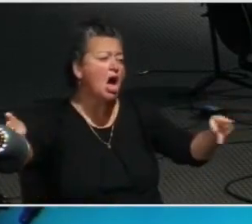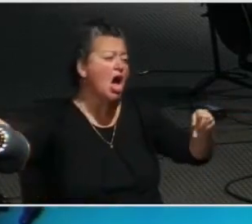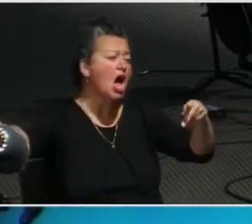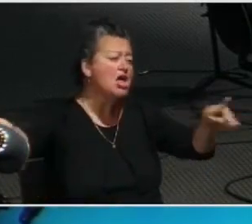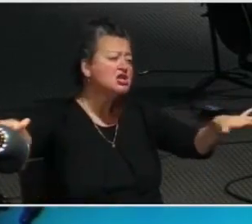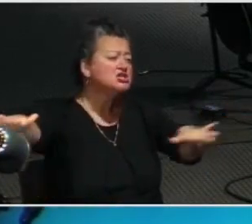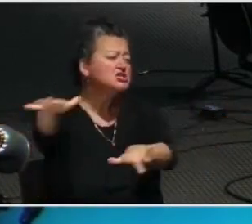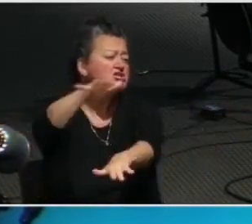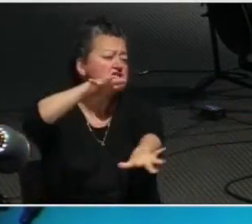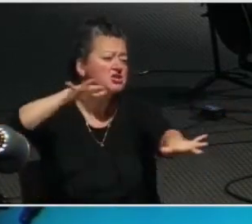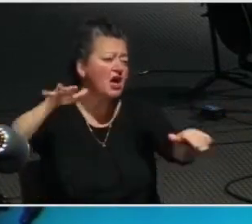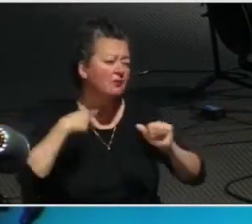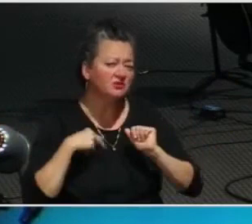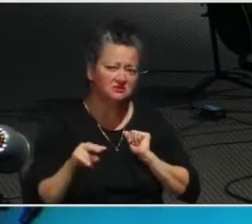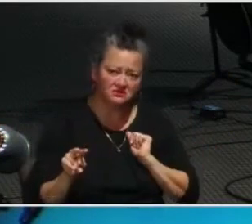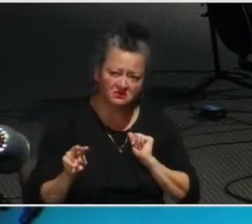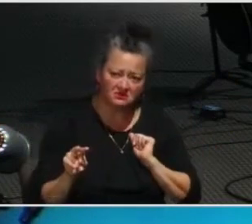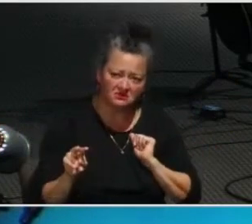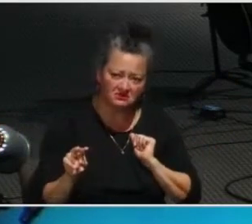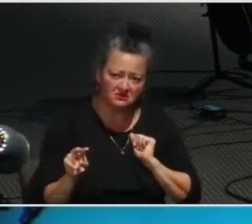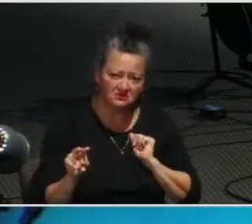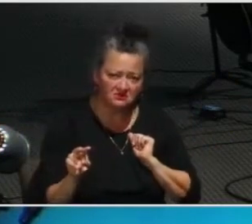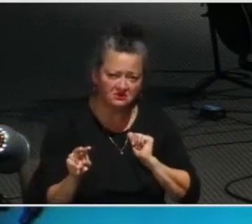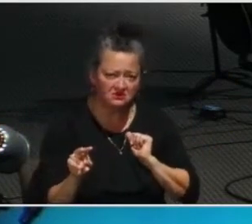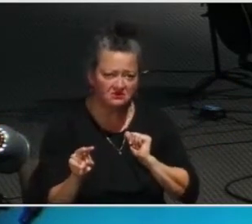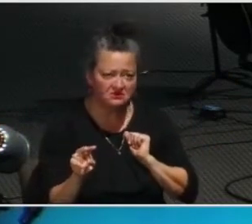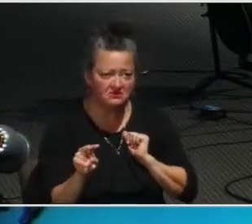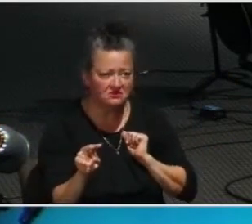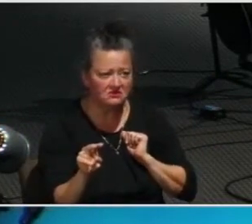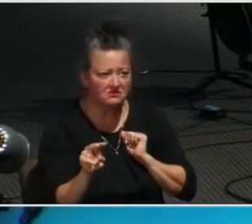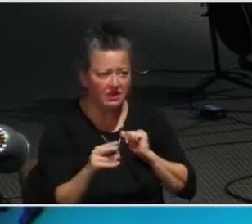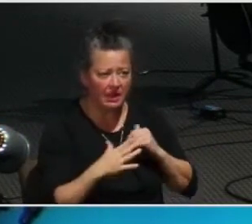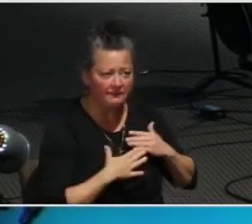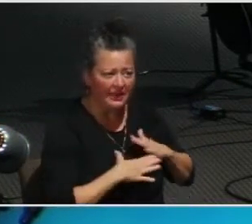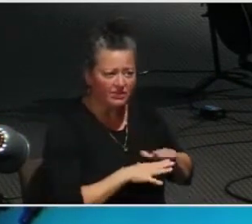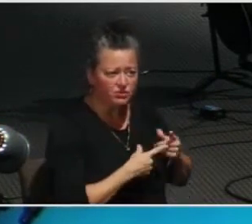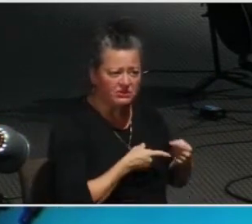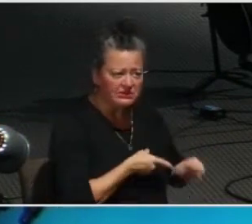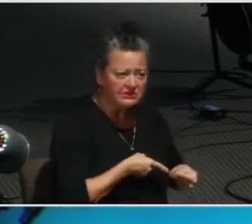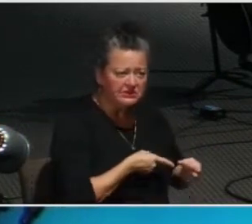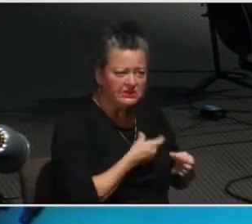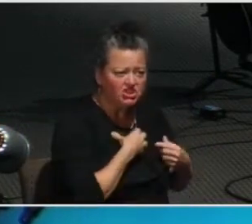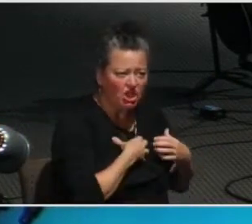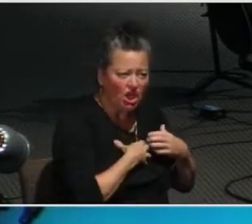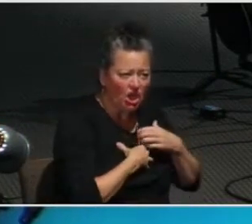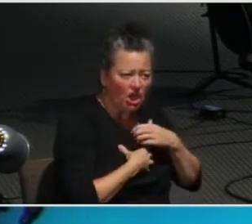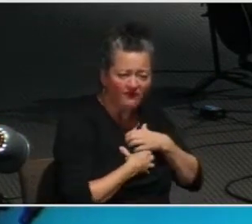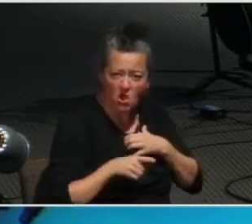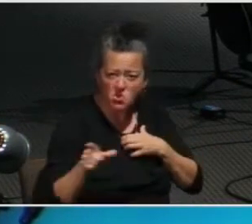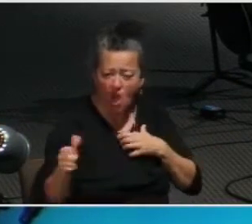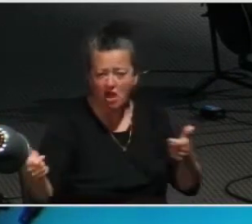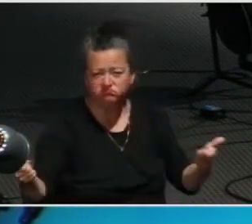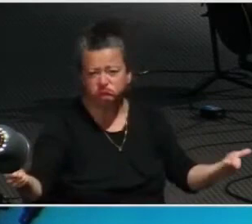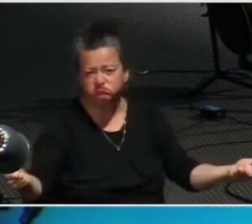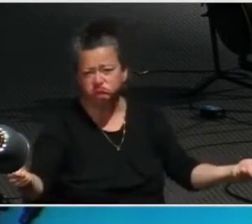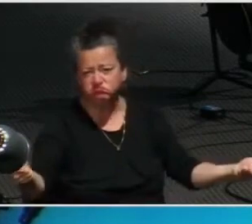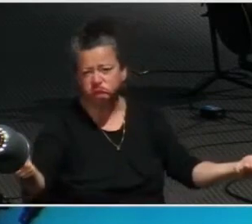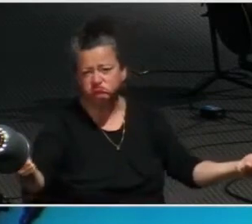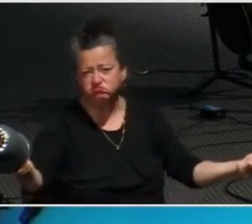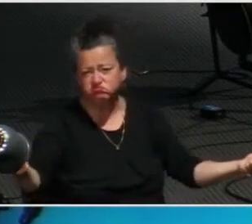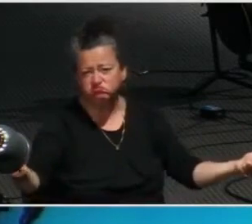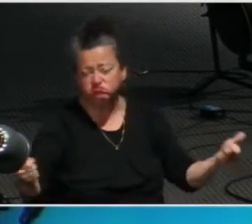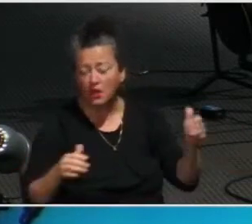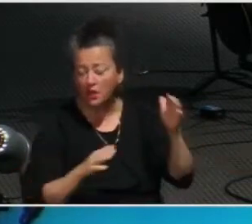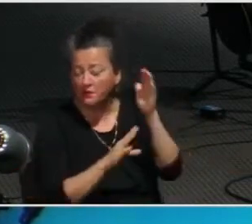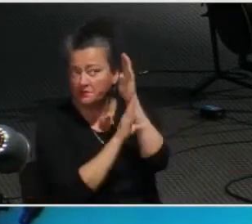And the carriage passes this farmer whose children are starving. And the wealthy landowner pays him no